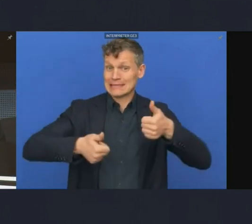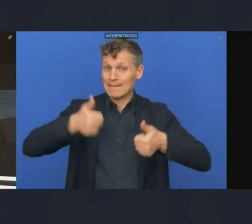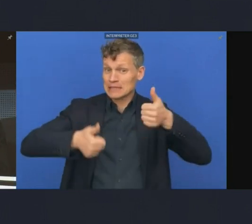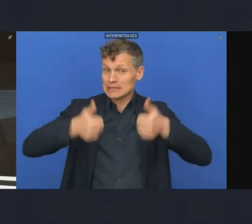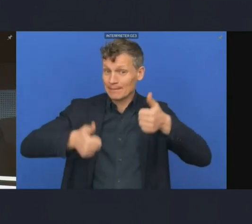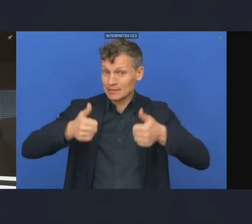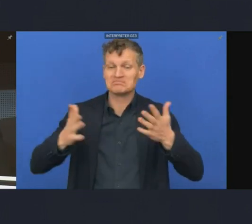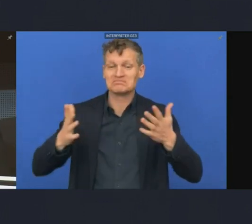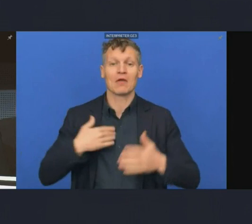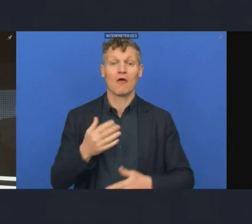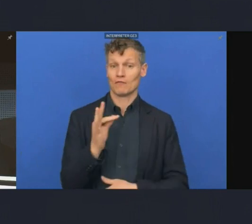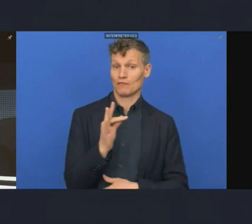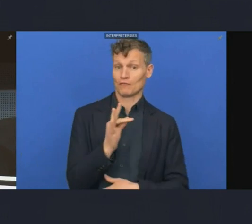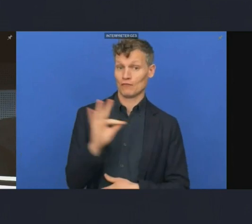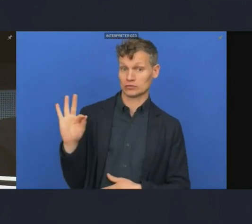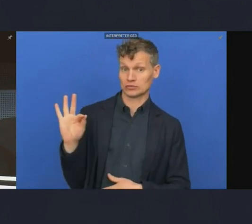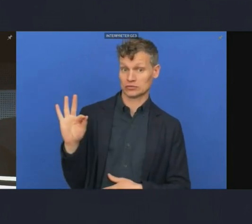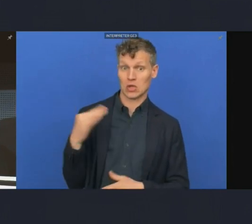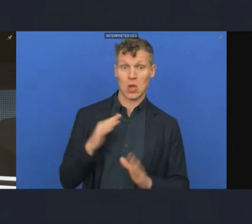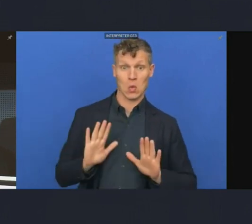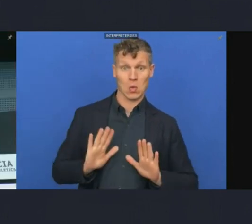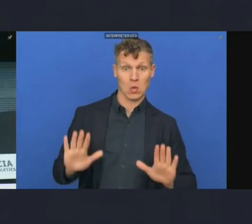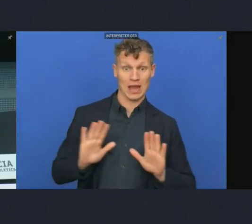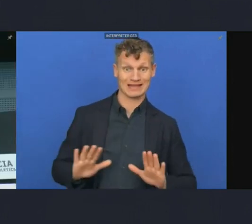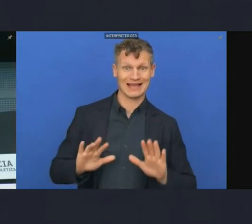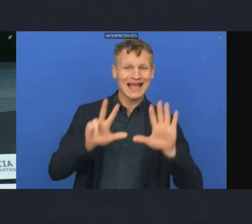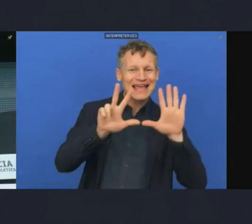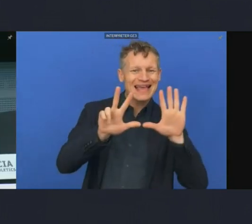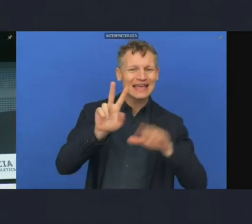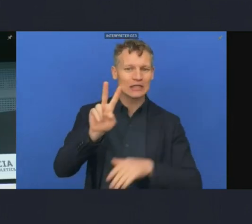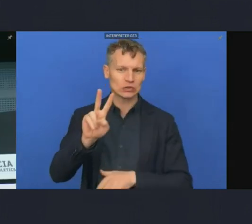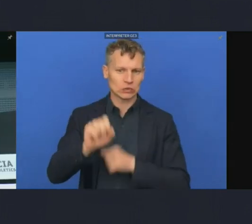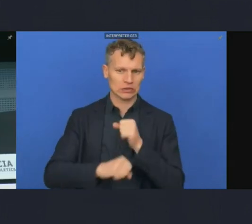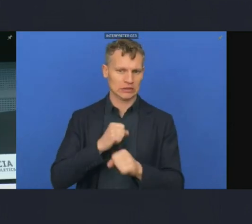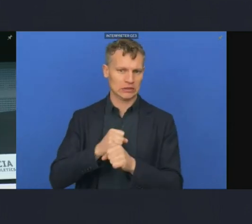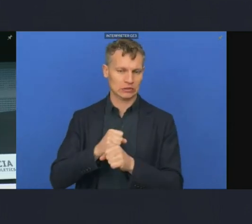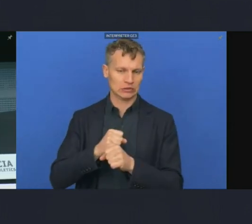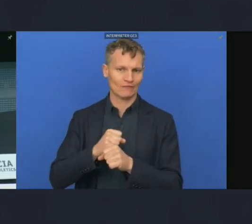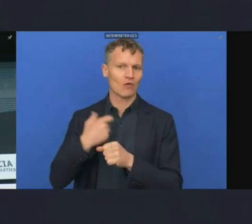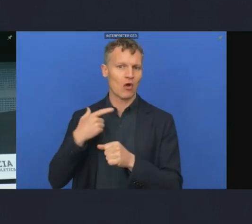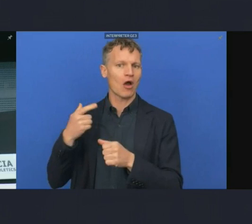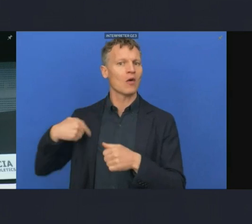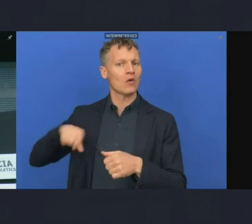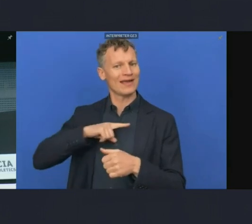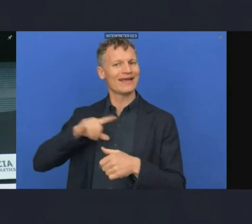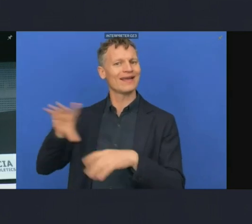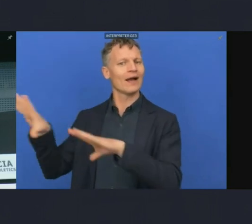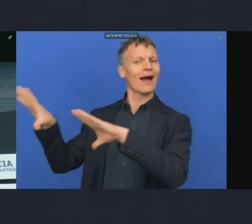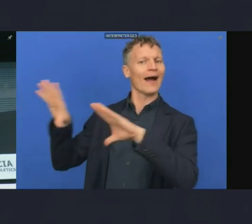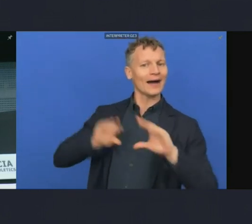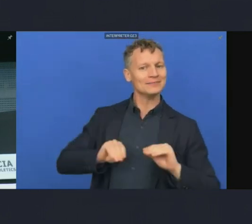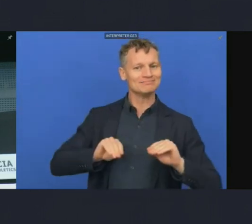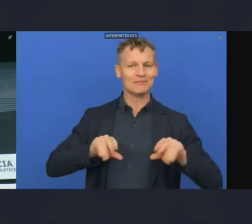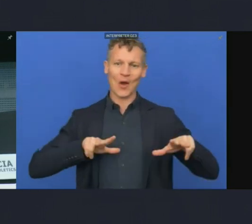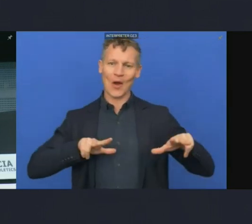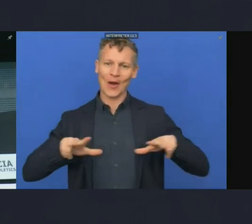since 82 years to receive this competition. So we were really thinking that this was very important